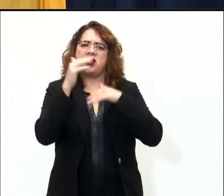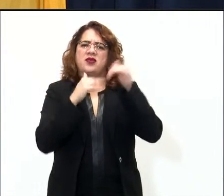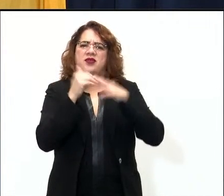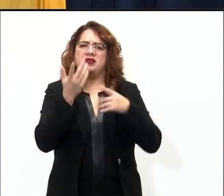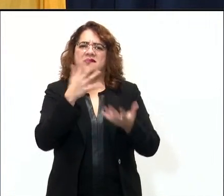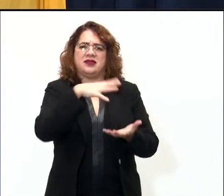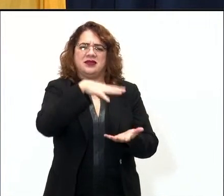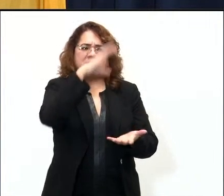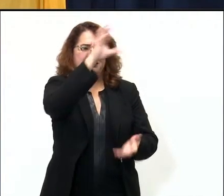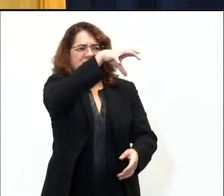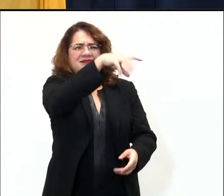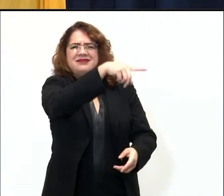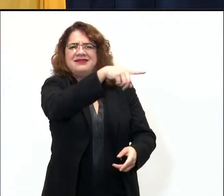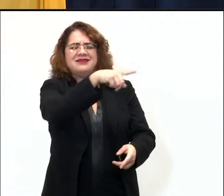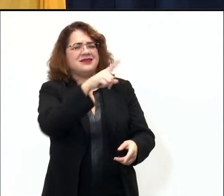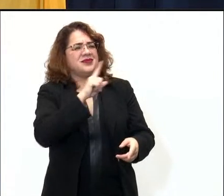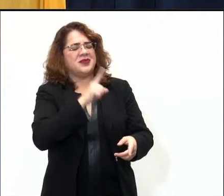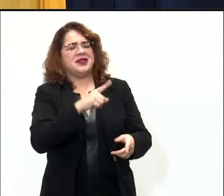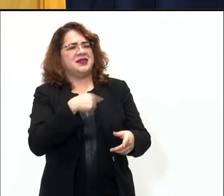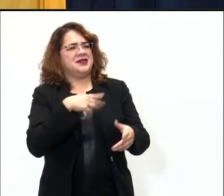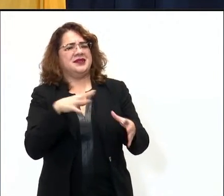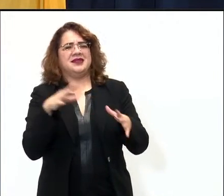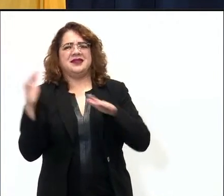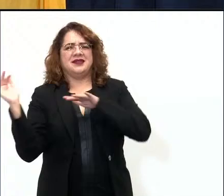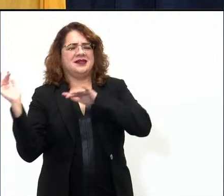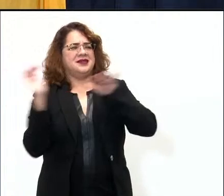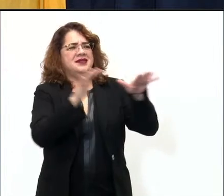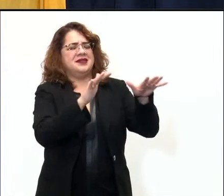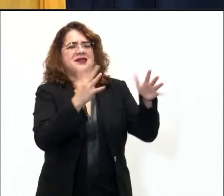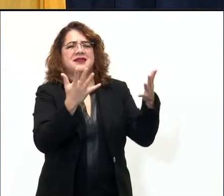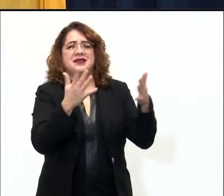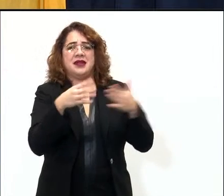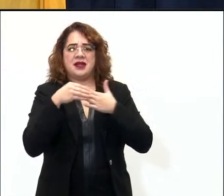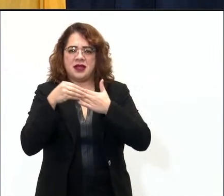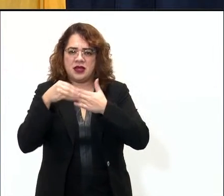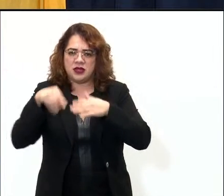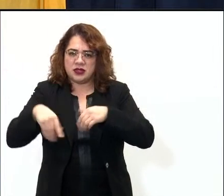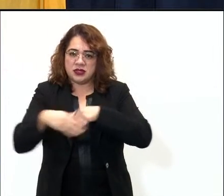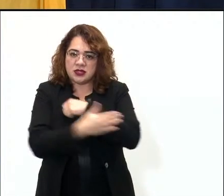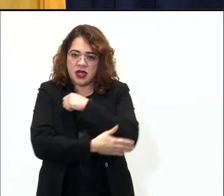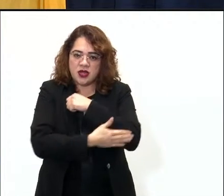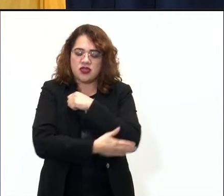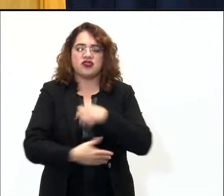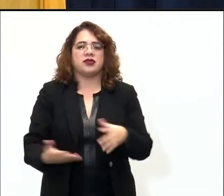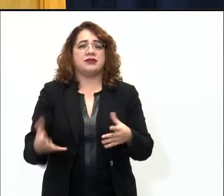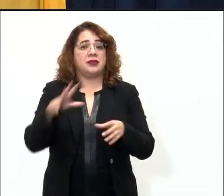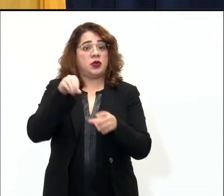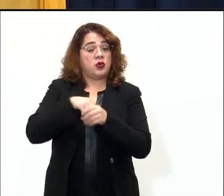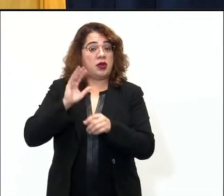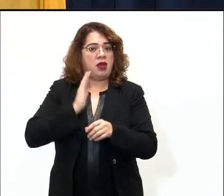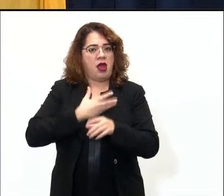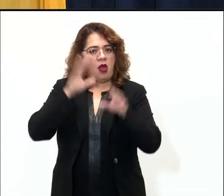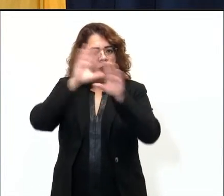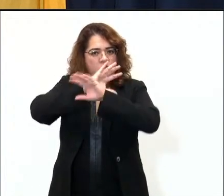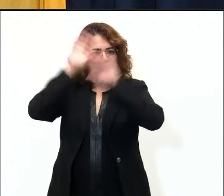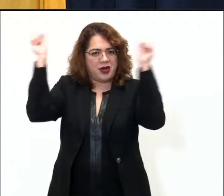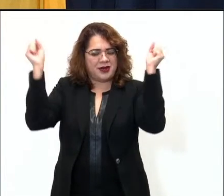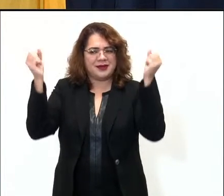it's really disappointing that leaders in this country, including the president, cannot